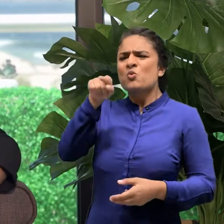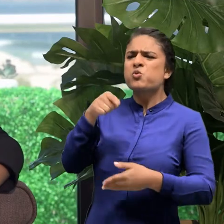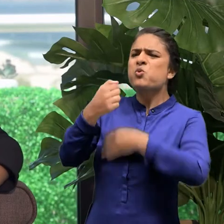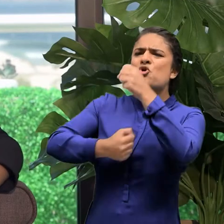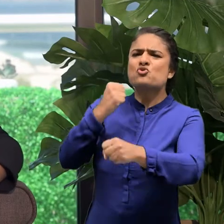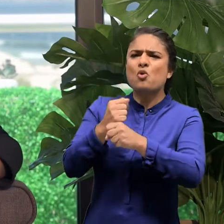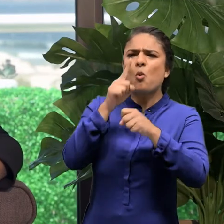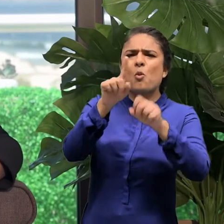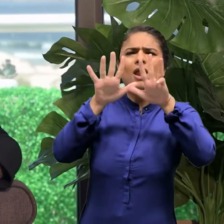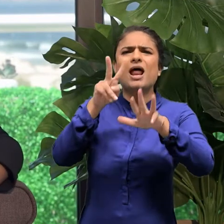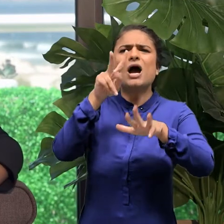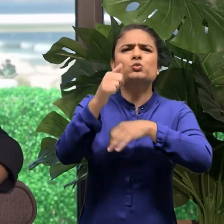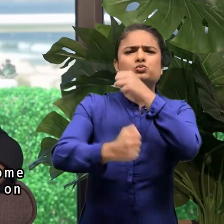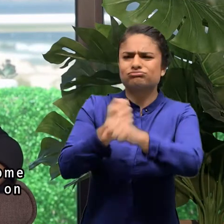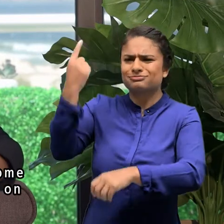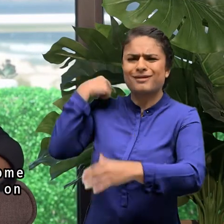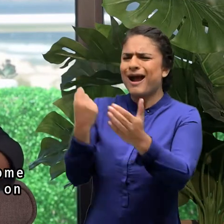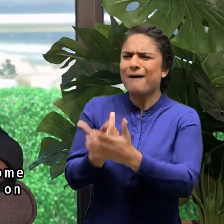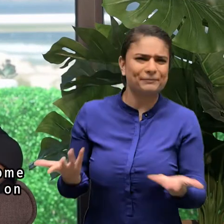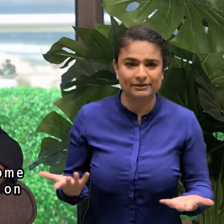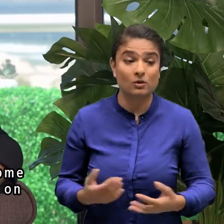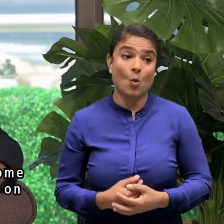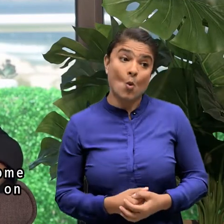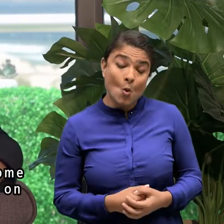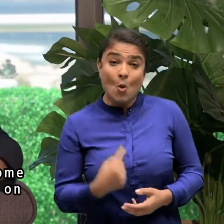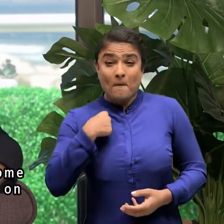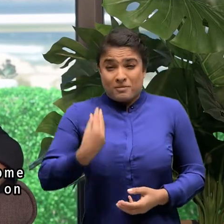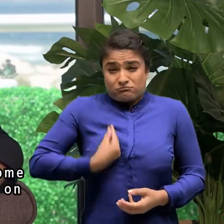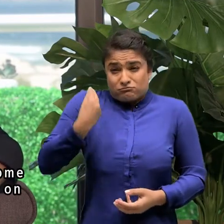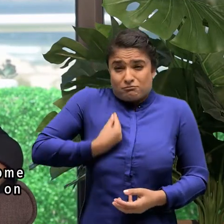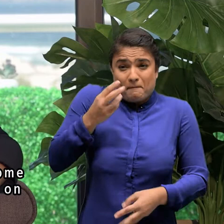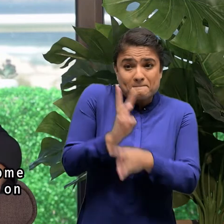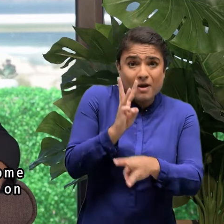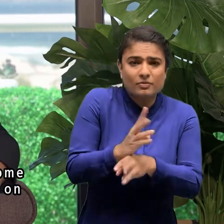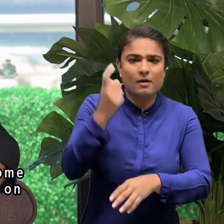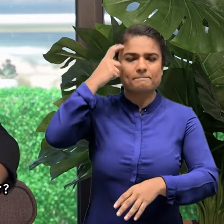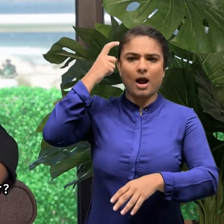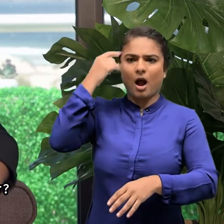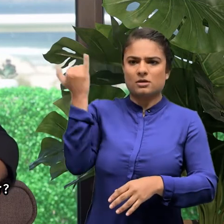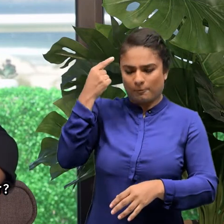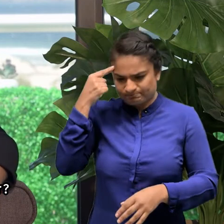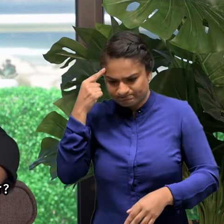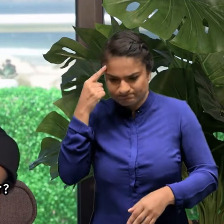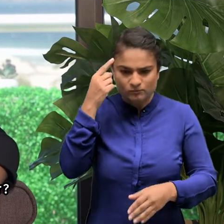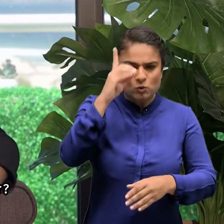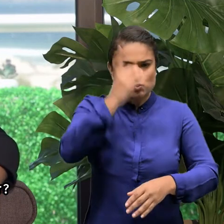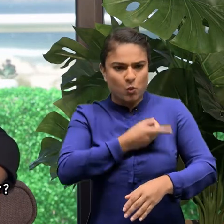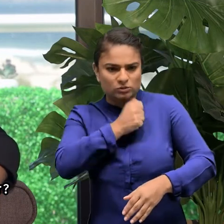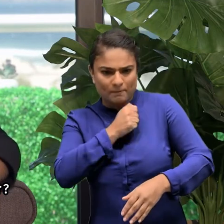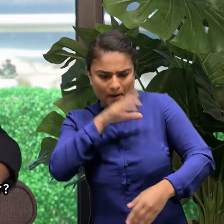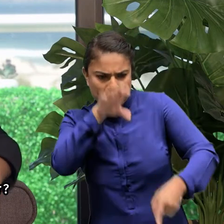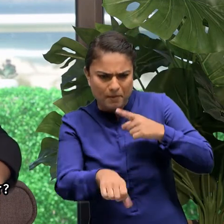to 1982? As a young mother, what were some of the thoughts that were going on in your mind